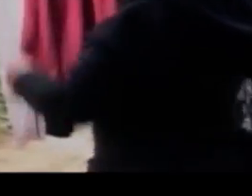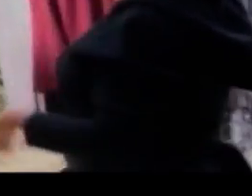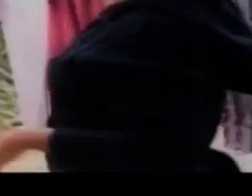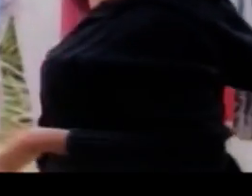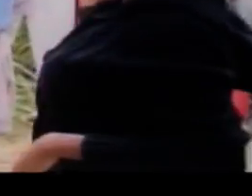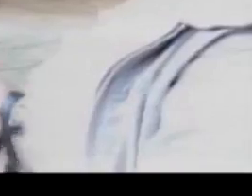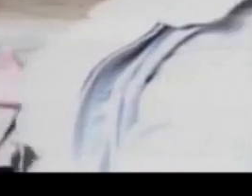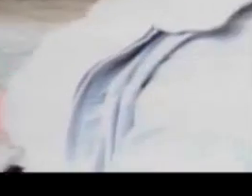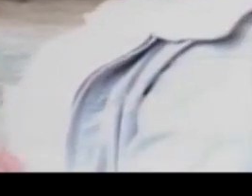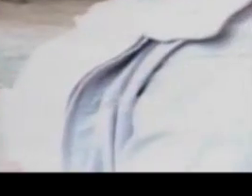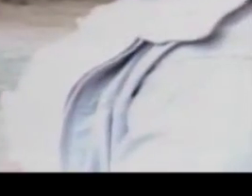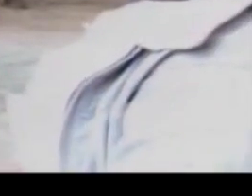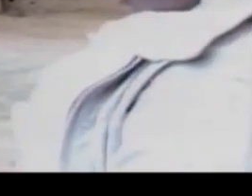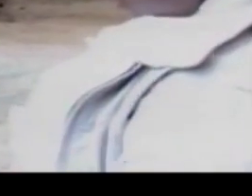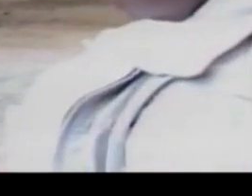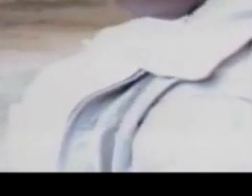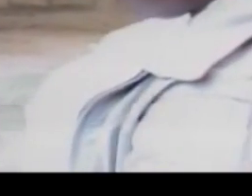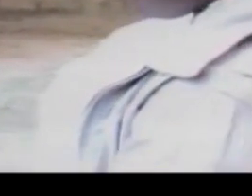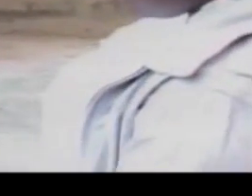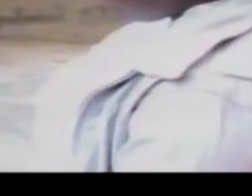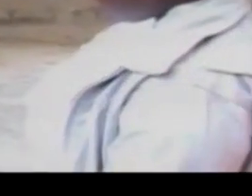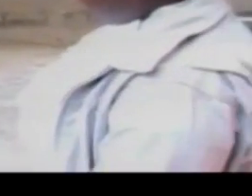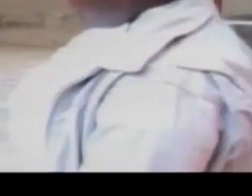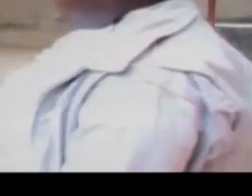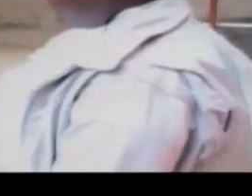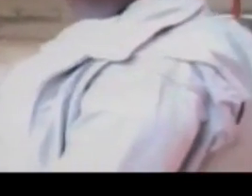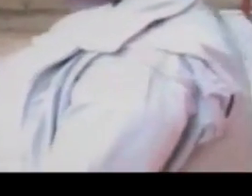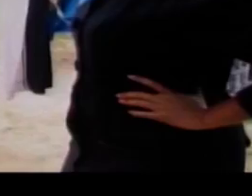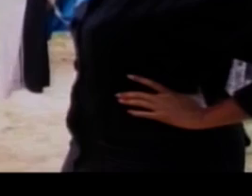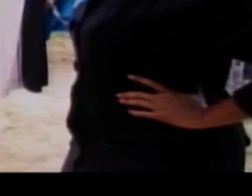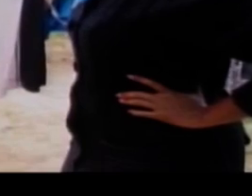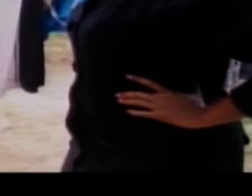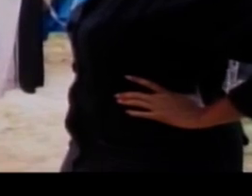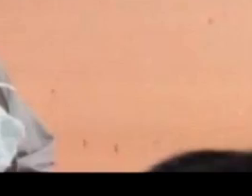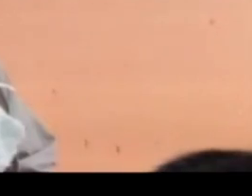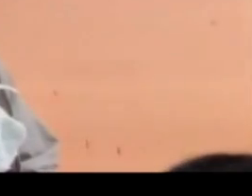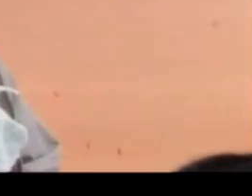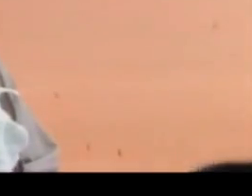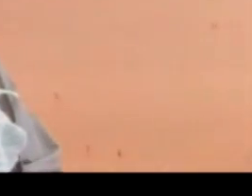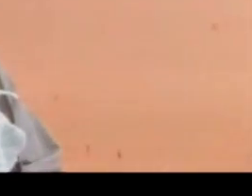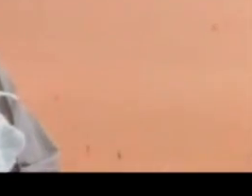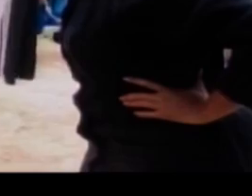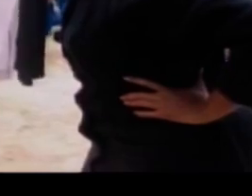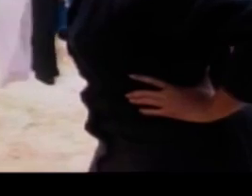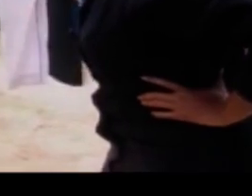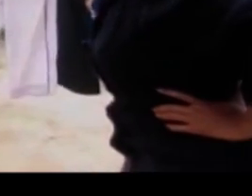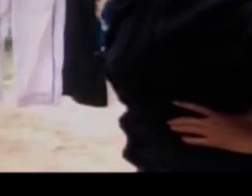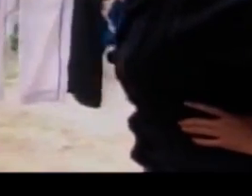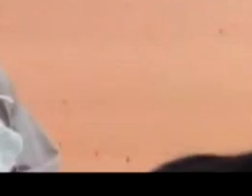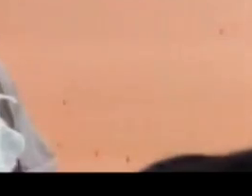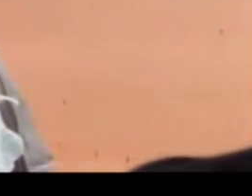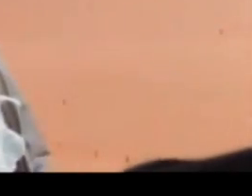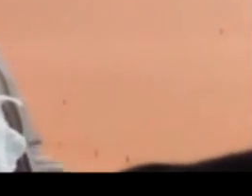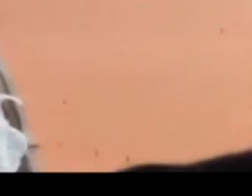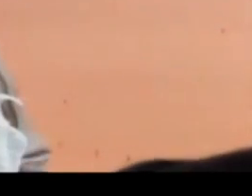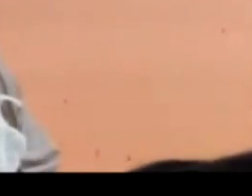You're back from the clinic. At least we didn't go to the clinic. I bought medicine from the market. From the market? Yes, a licensed pharmacy or drugstore.